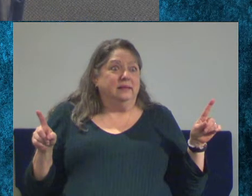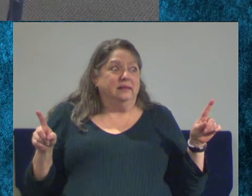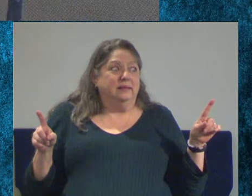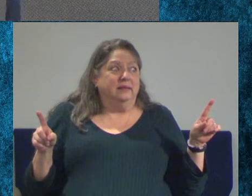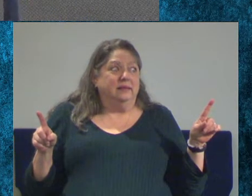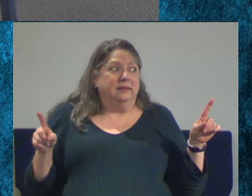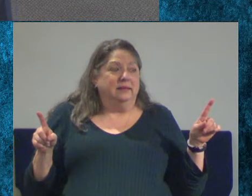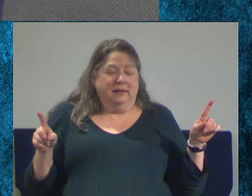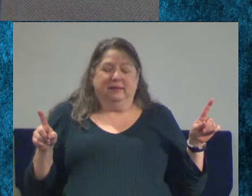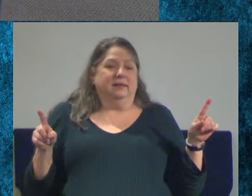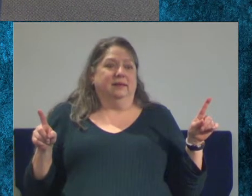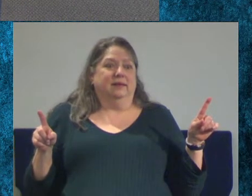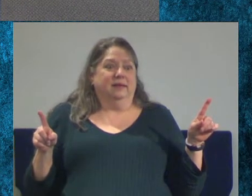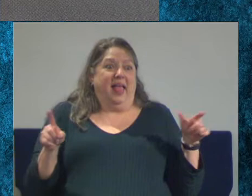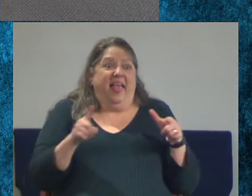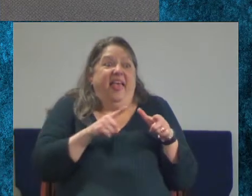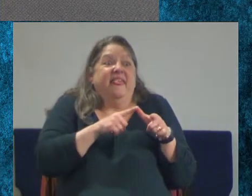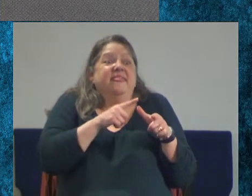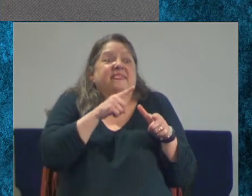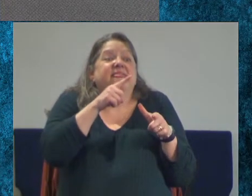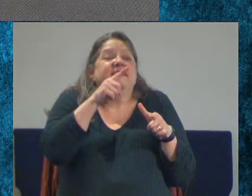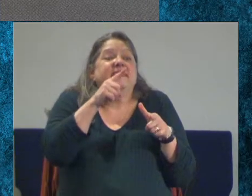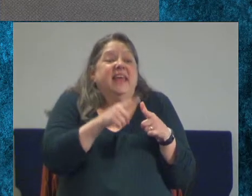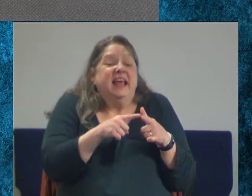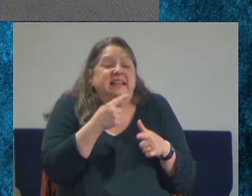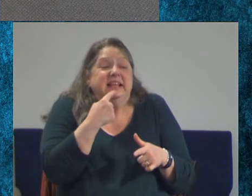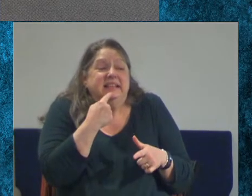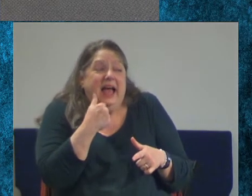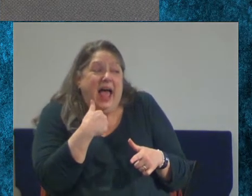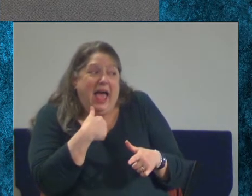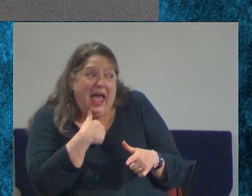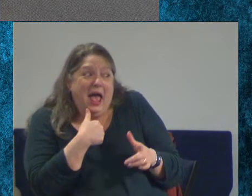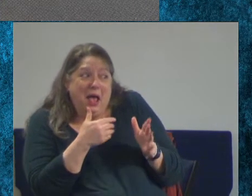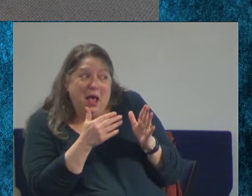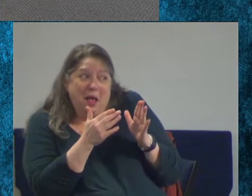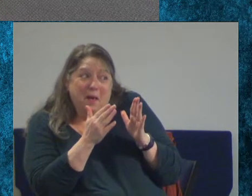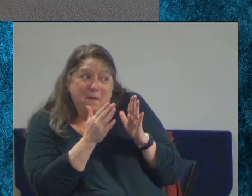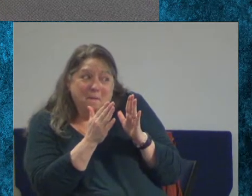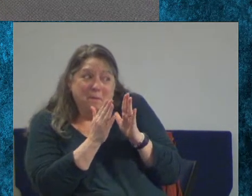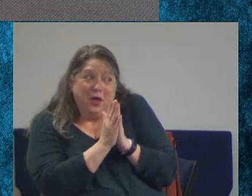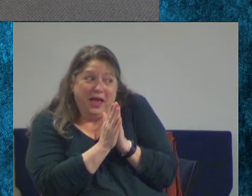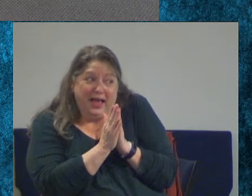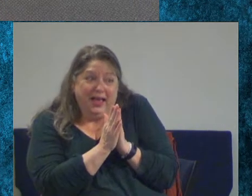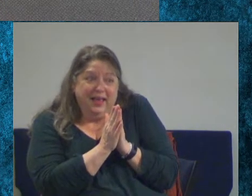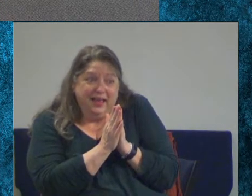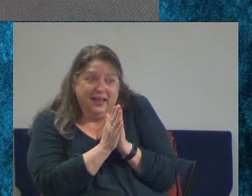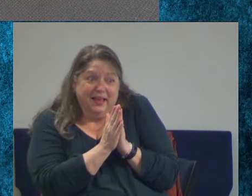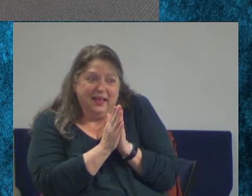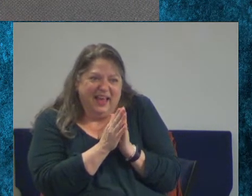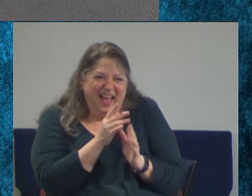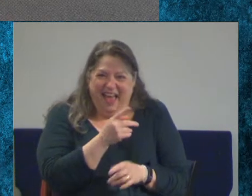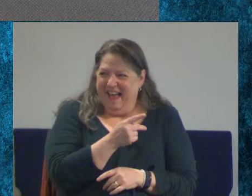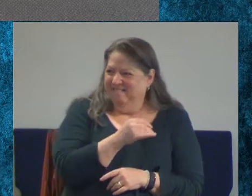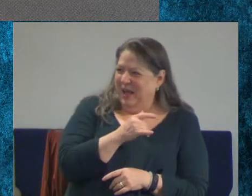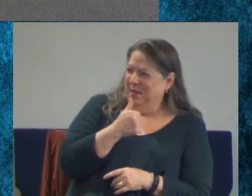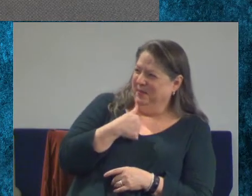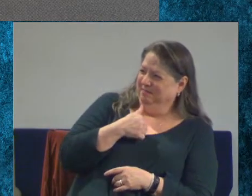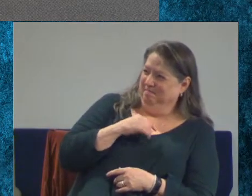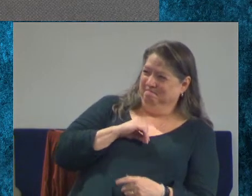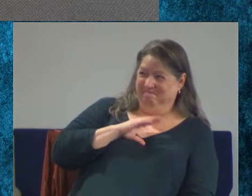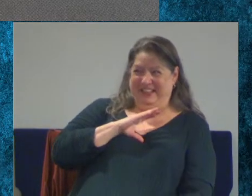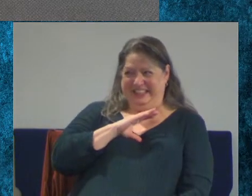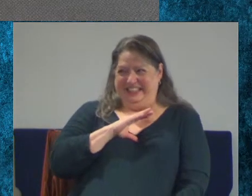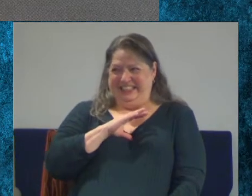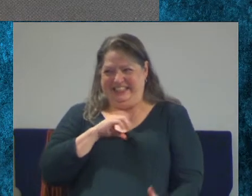he says to him, and then he says to him, I pray. I mean, Philemon must have been there. Yeah, everything's going wonderful here, you